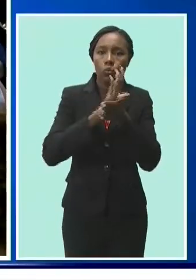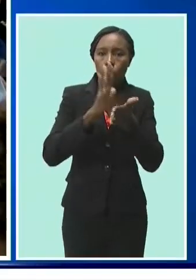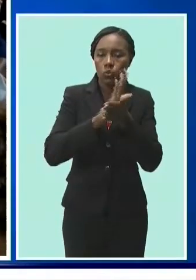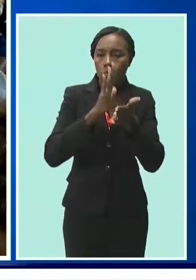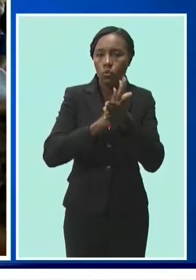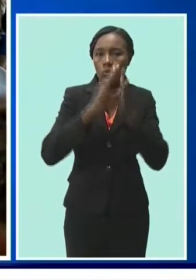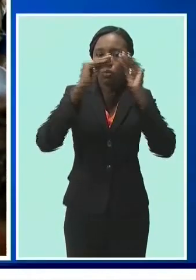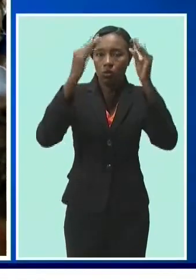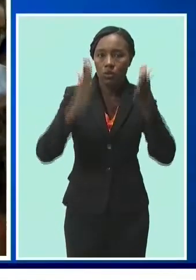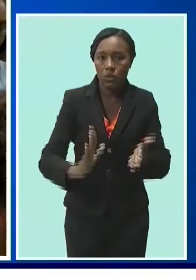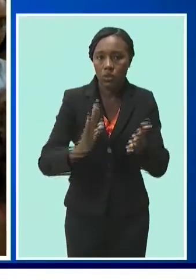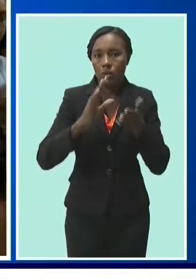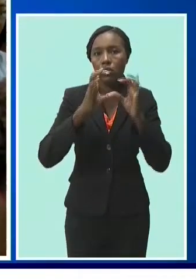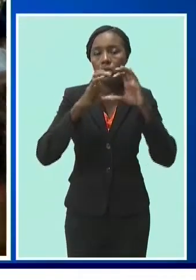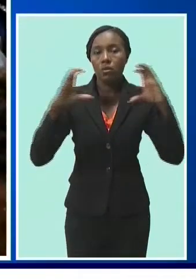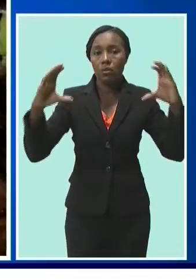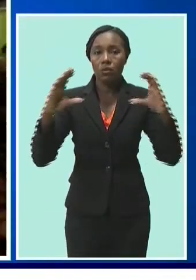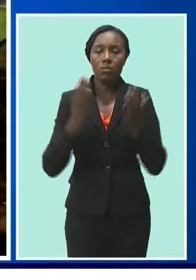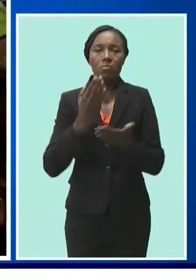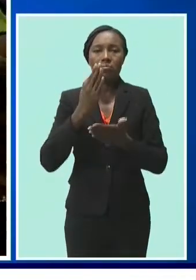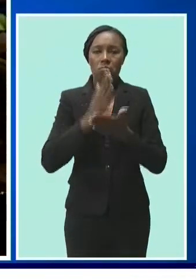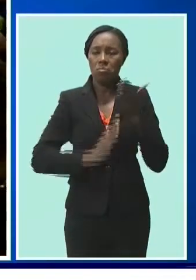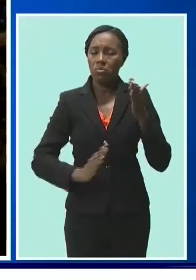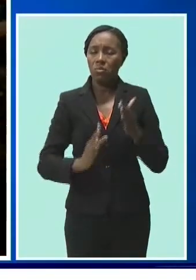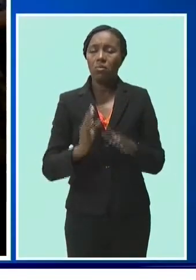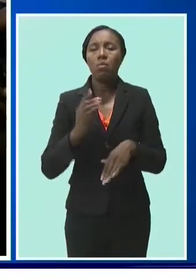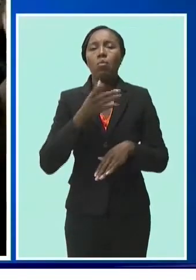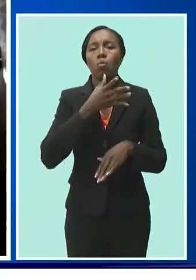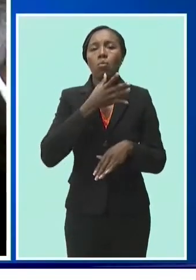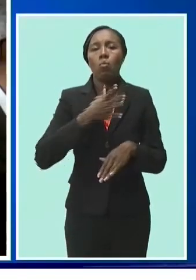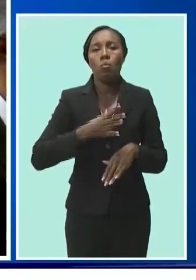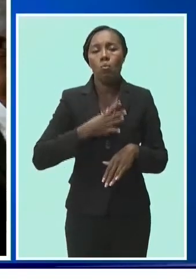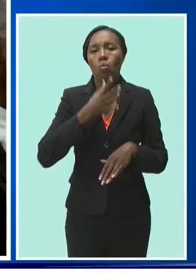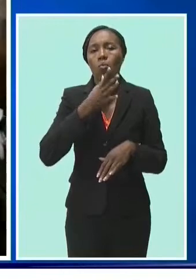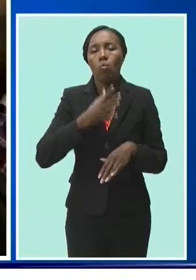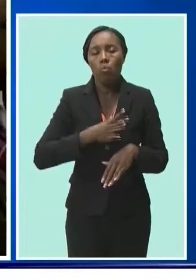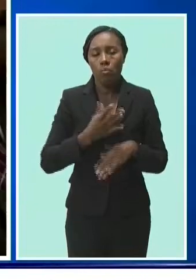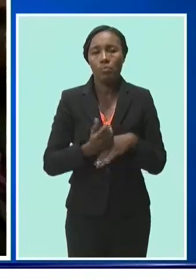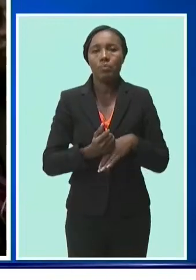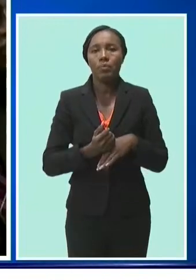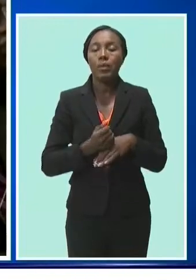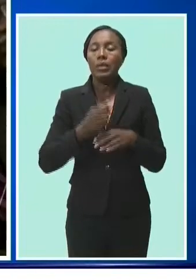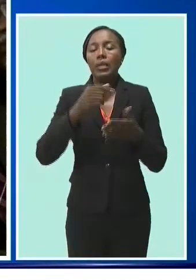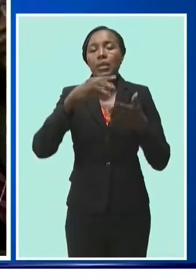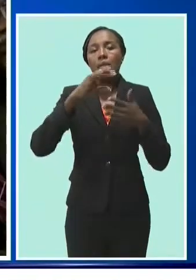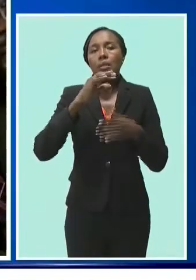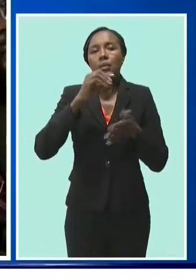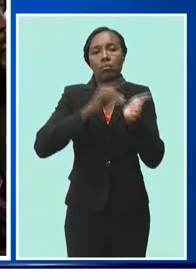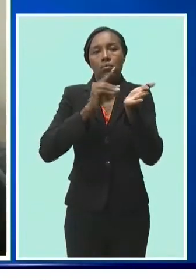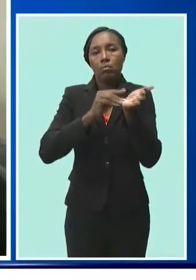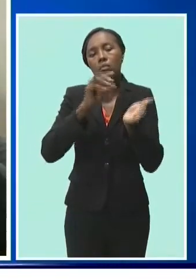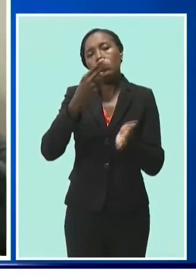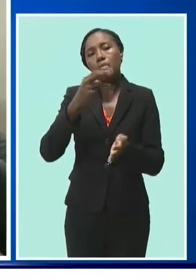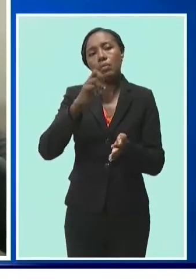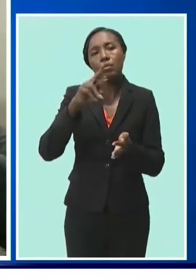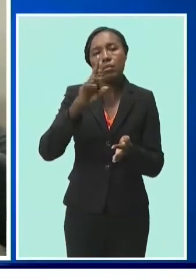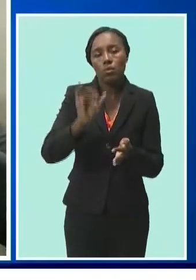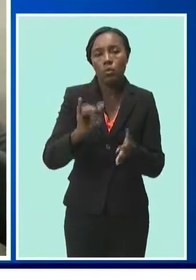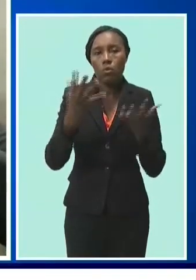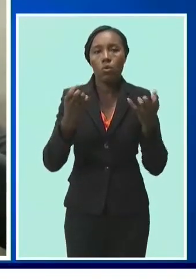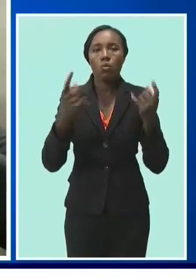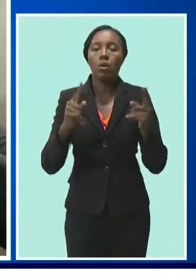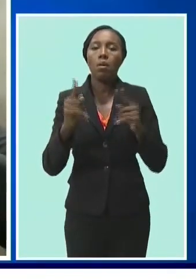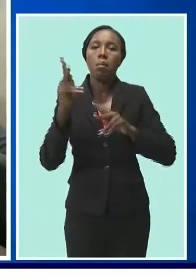is certainly of interest. And chairman of Erdison Teachers Training College, Dr. Sylvia Henry, wants to see more men leading